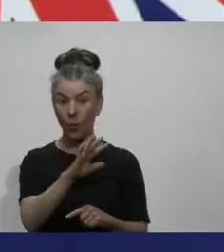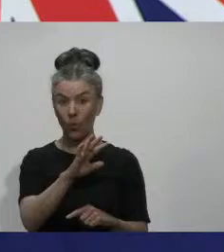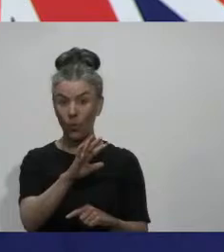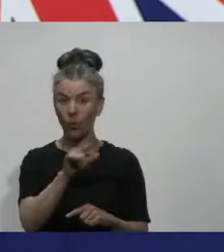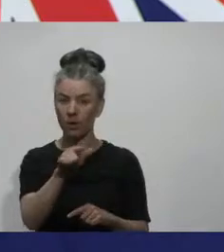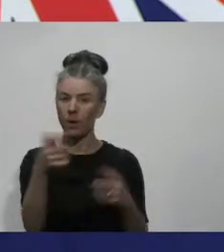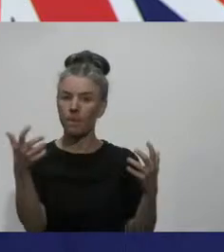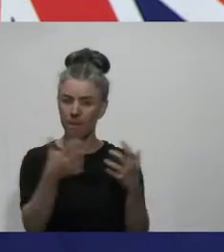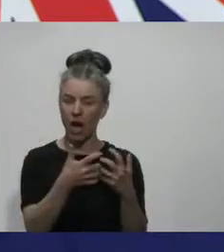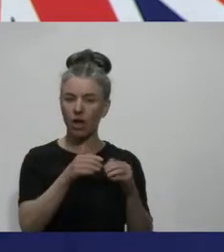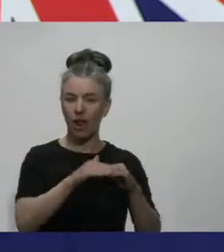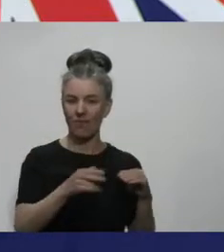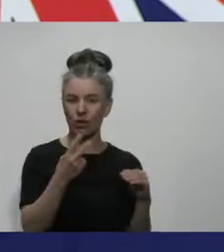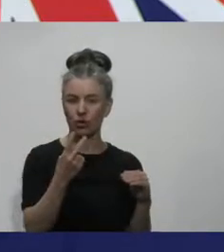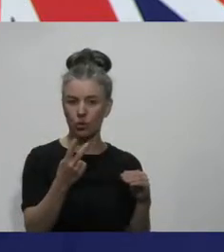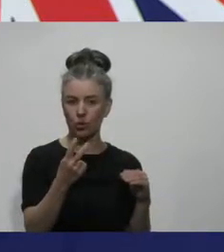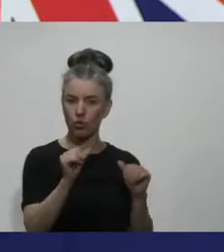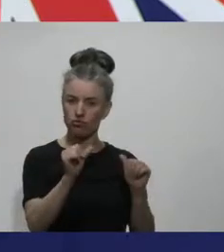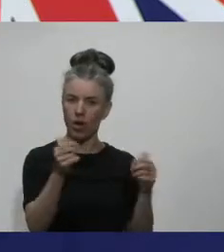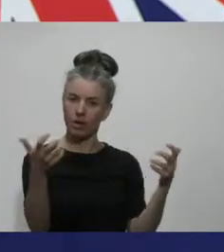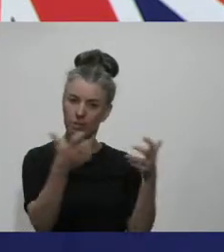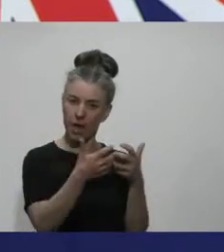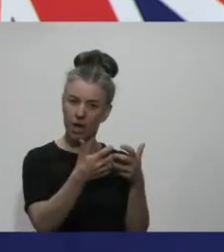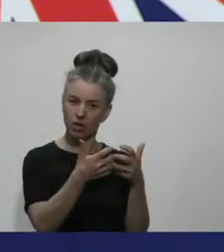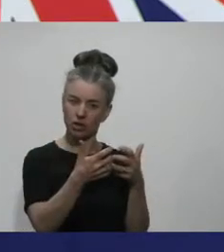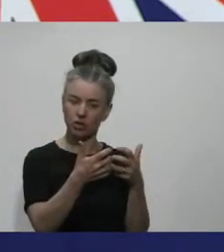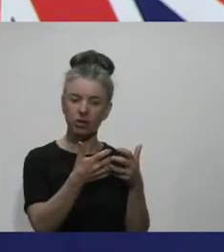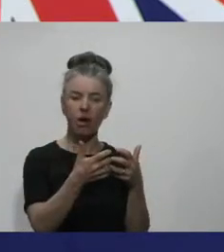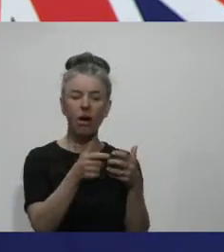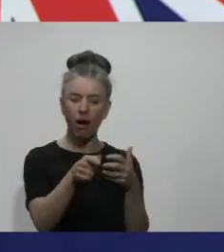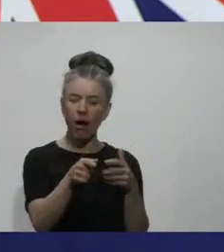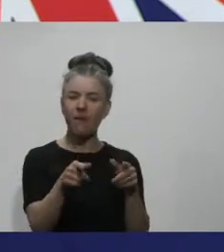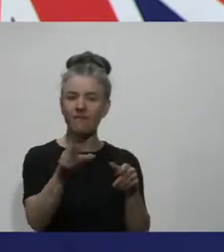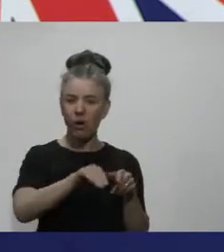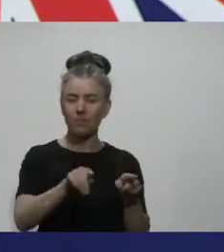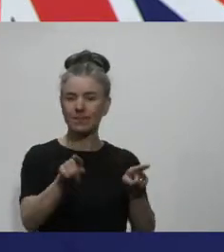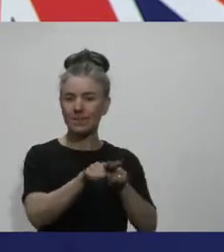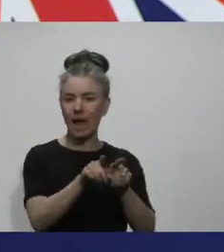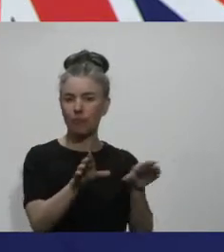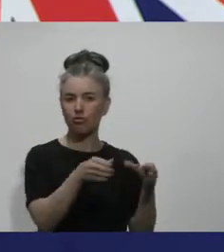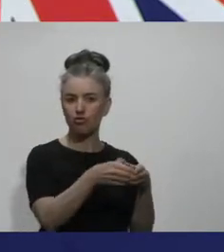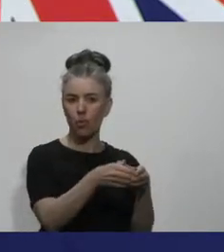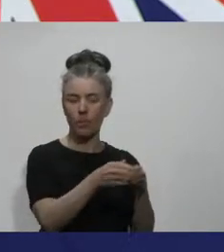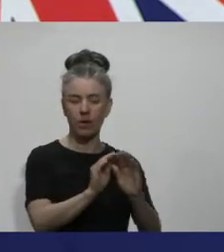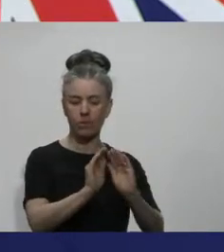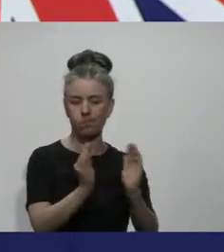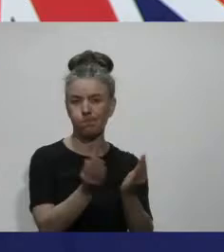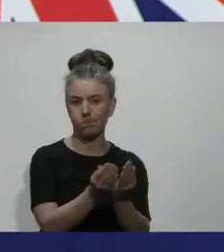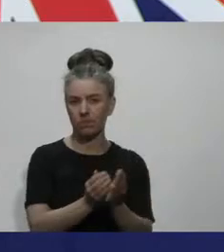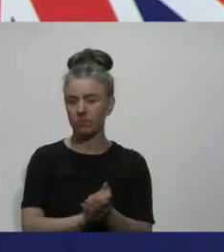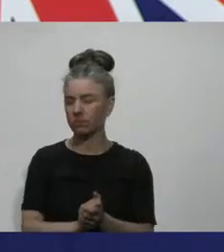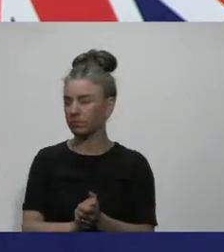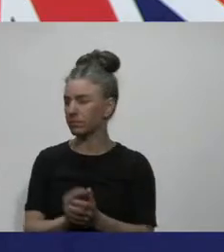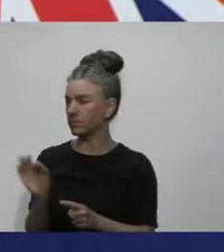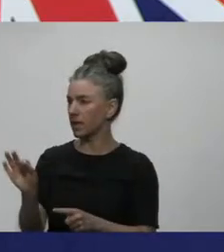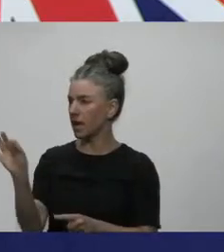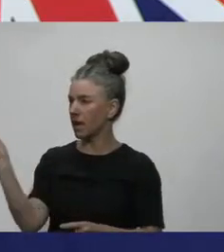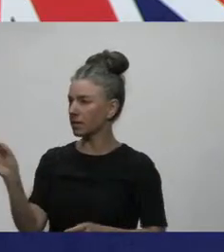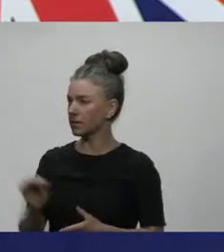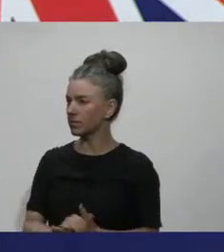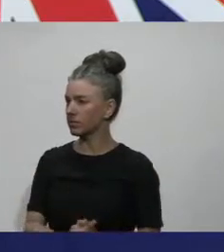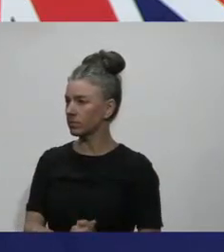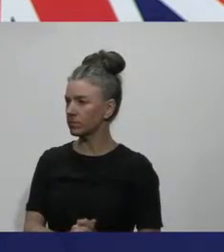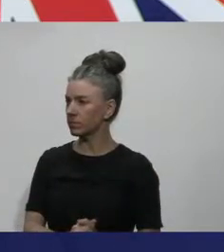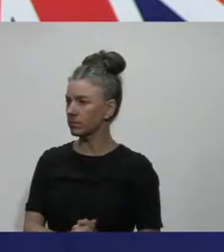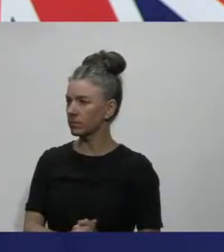level 2. We know that they're linked, they're contained, they're isolated. It's a similar scenario, a cluster, what